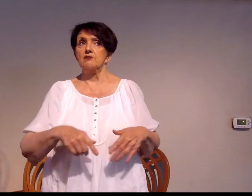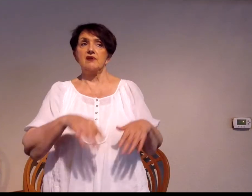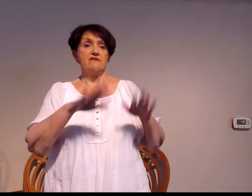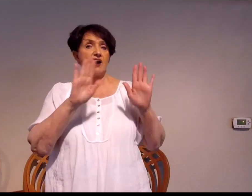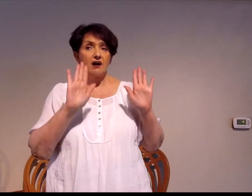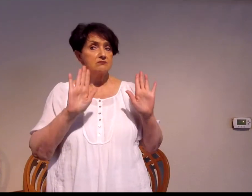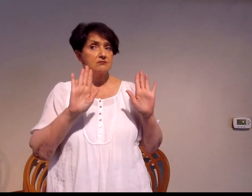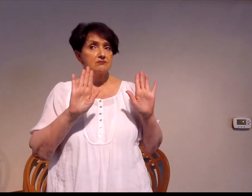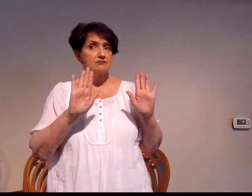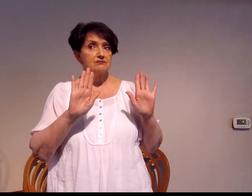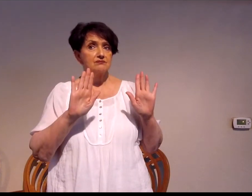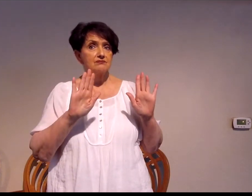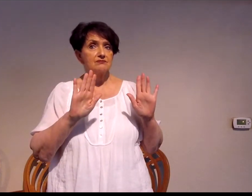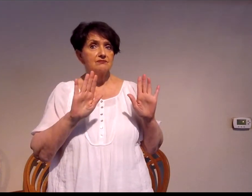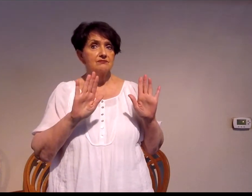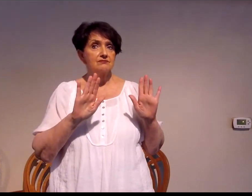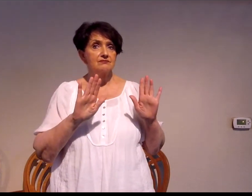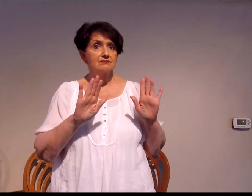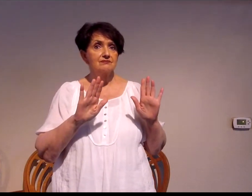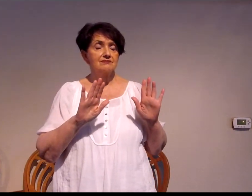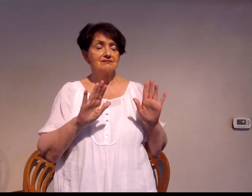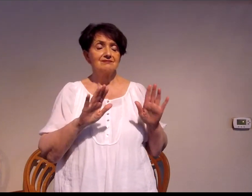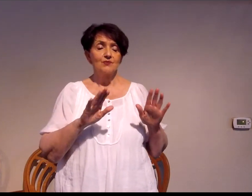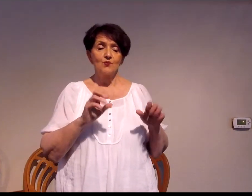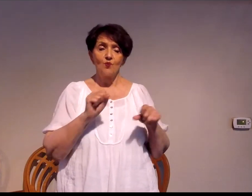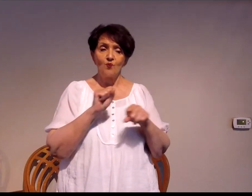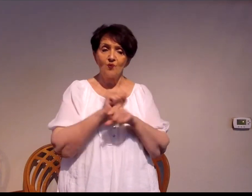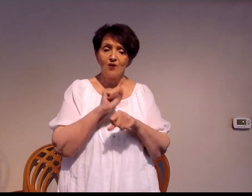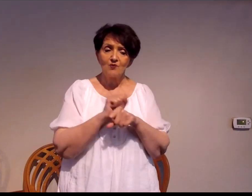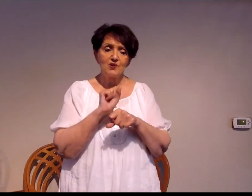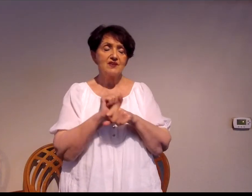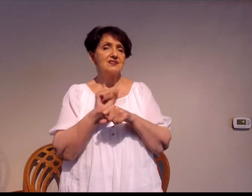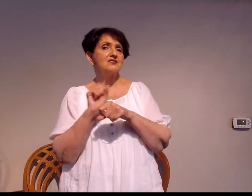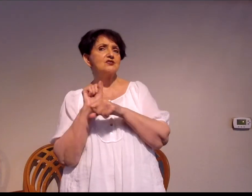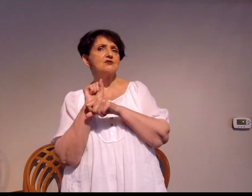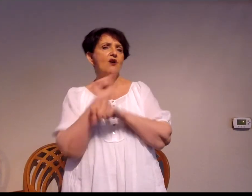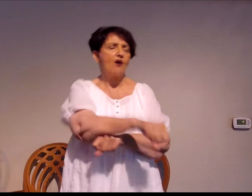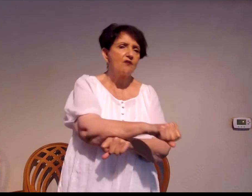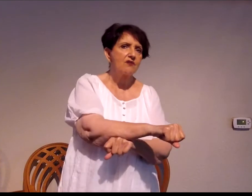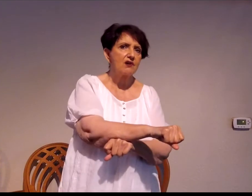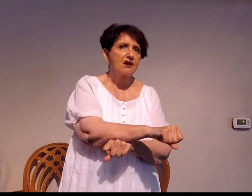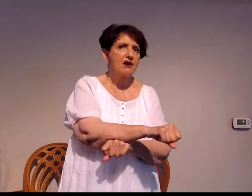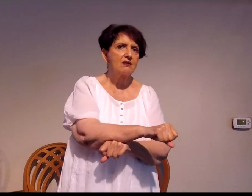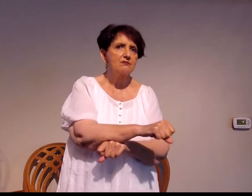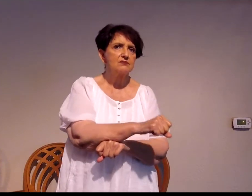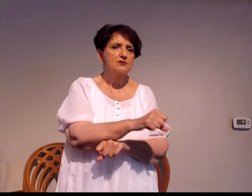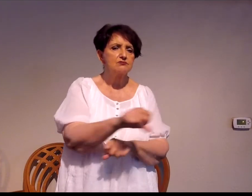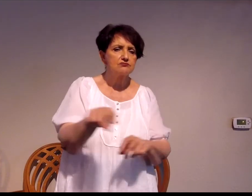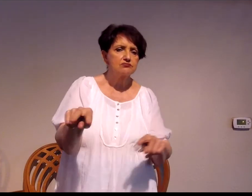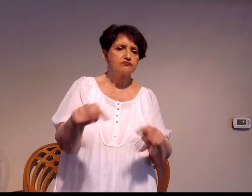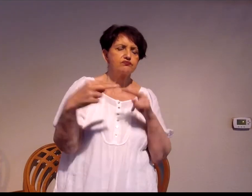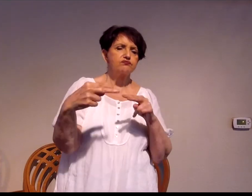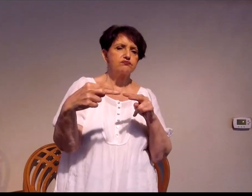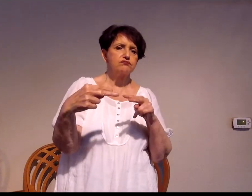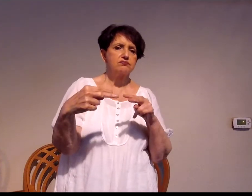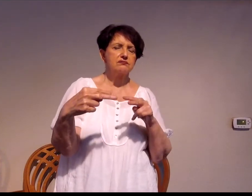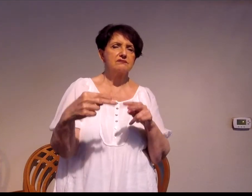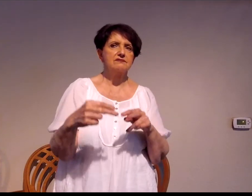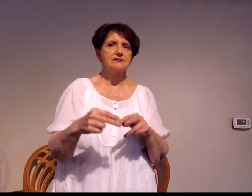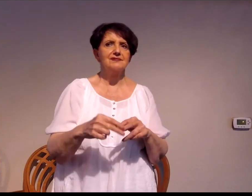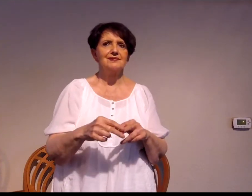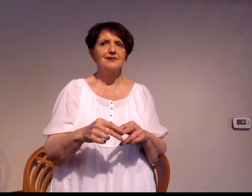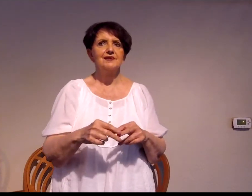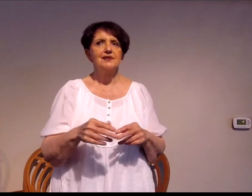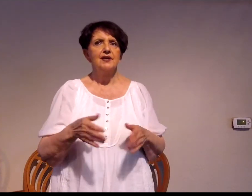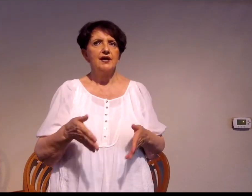pinned down in the arena, staring it in the face. You're allowing yourself, as it relates